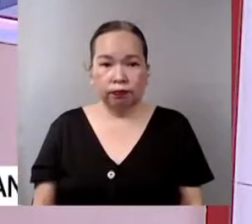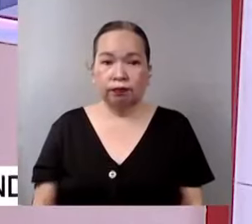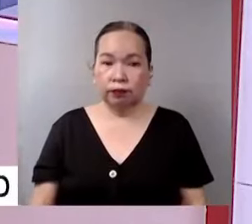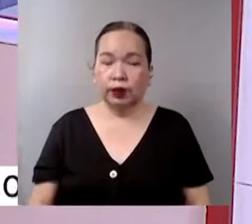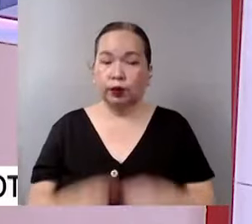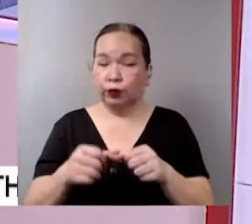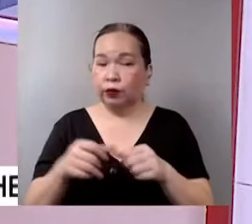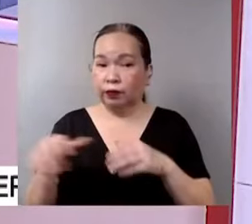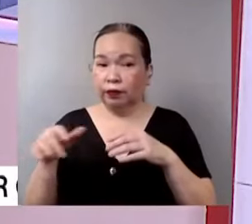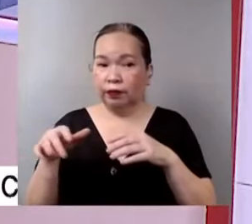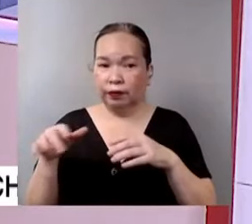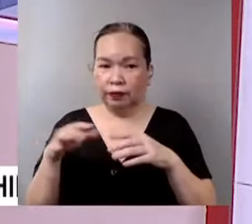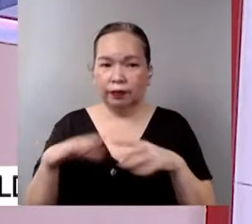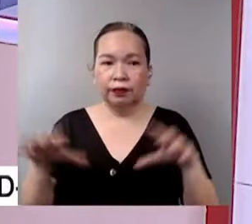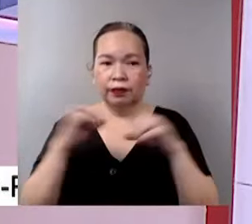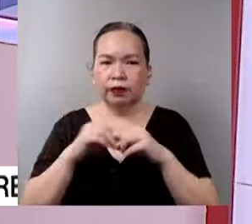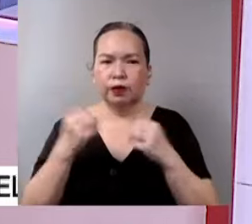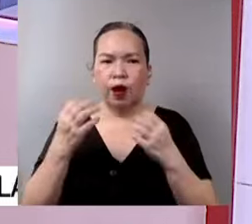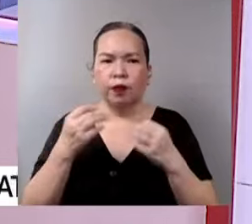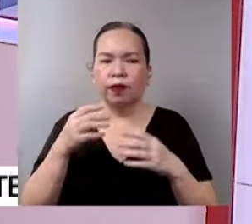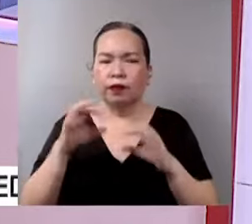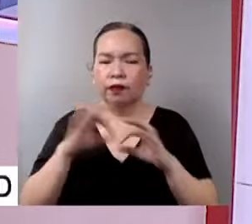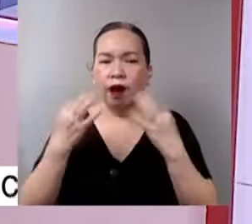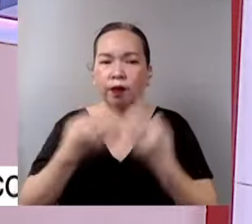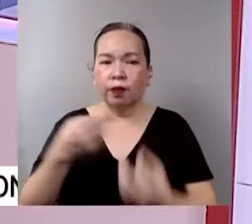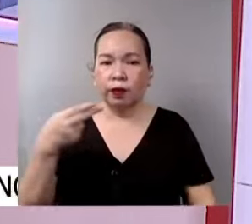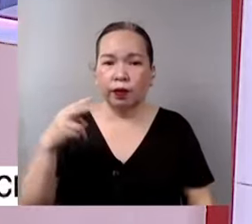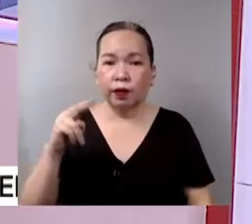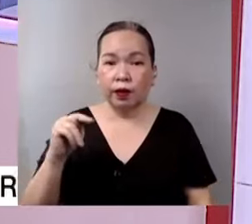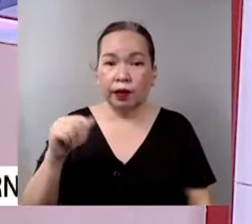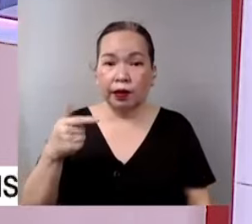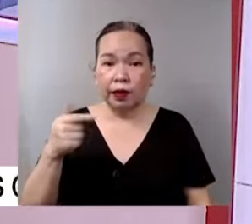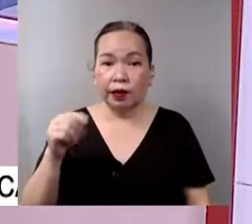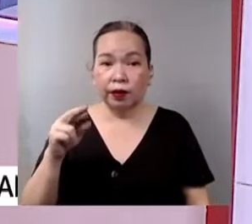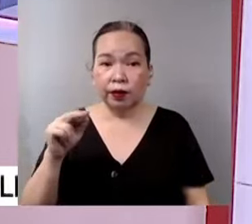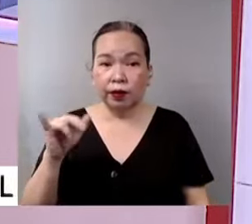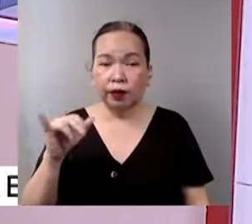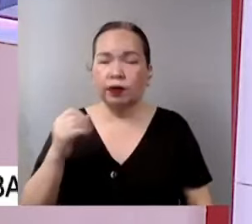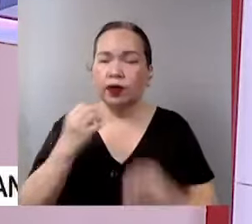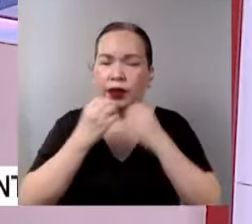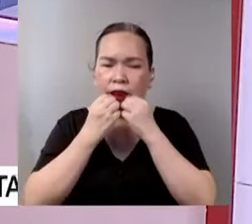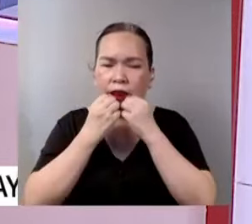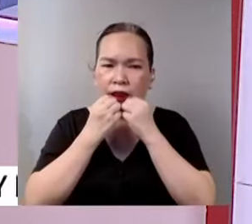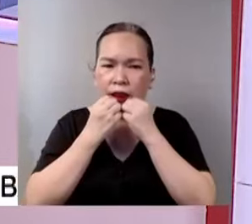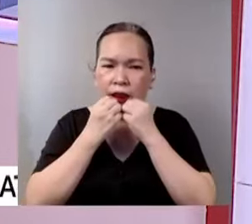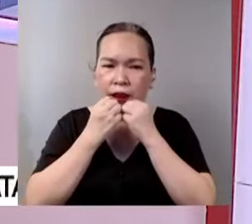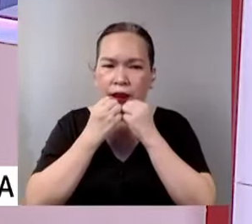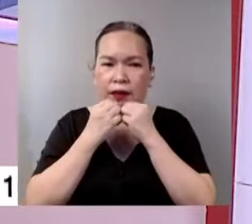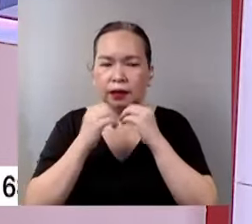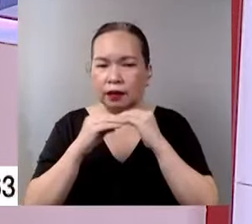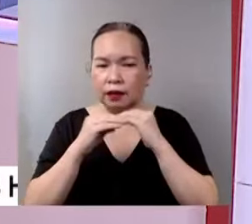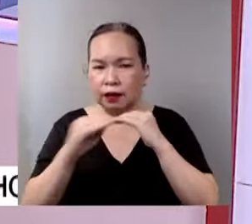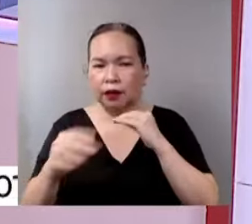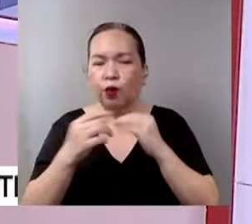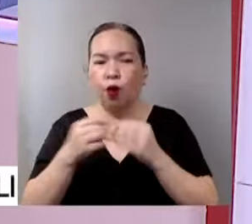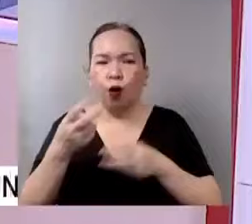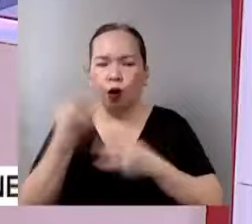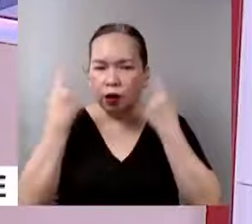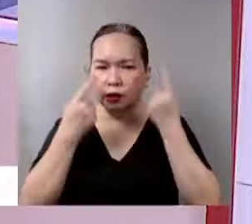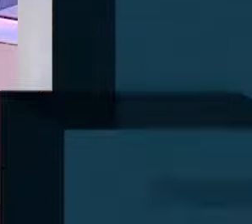More Hungarian families choose sustainable living to not only save on costs, but to lead a more environment-friendly life. Take a